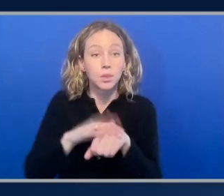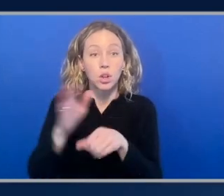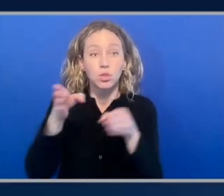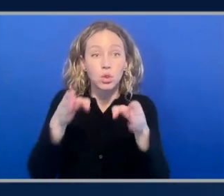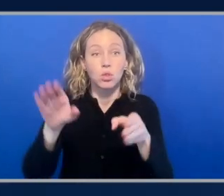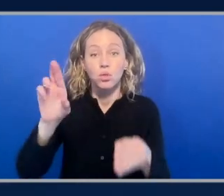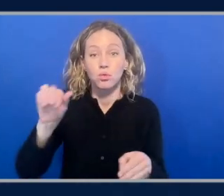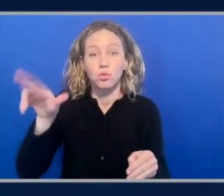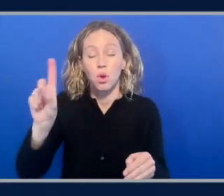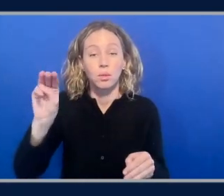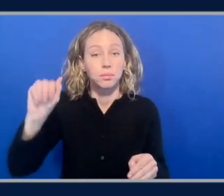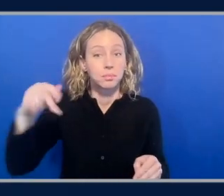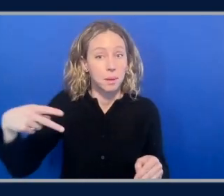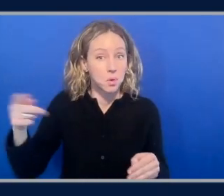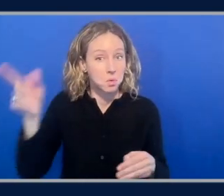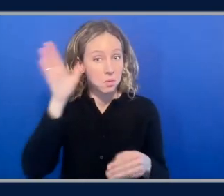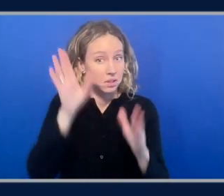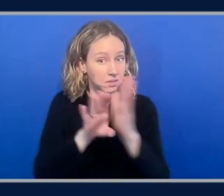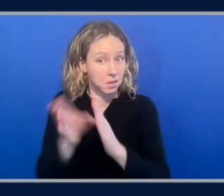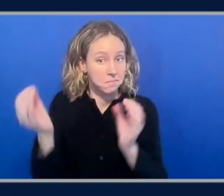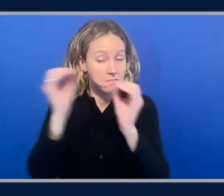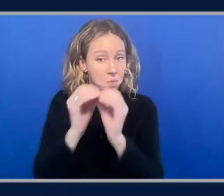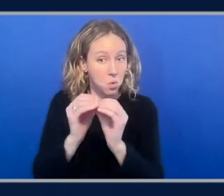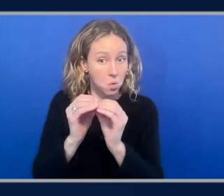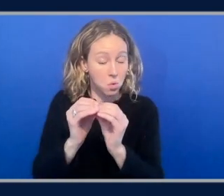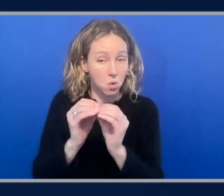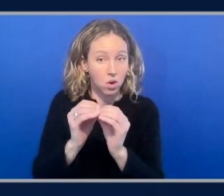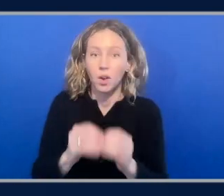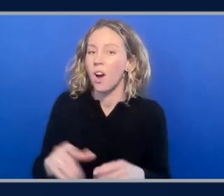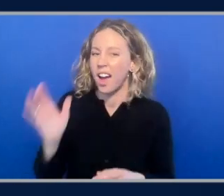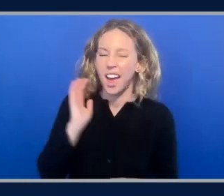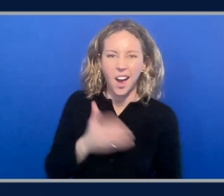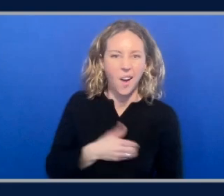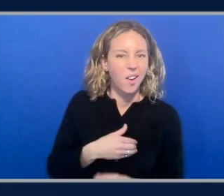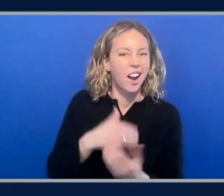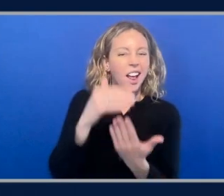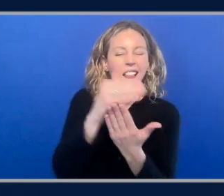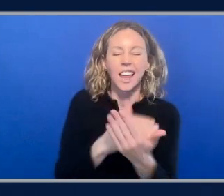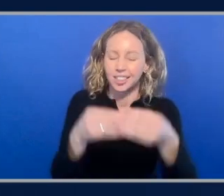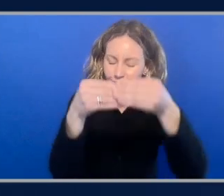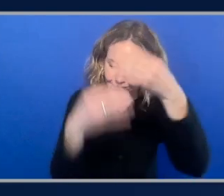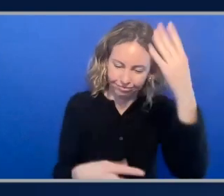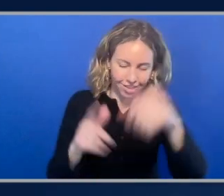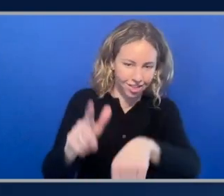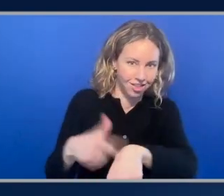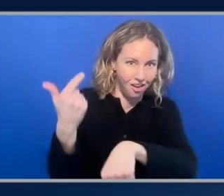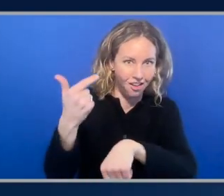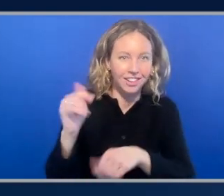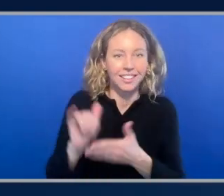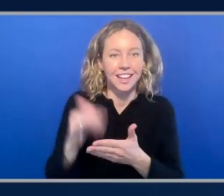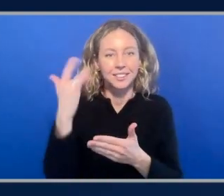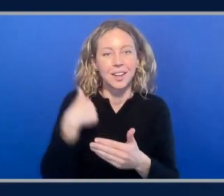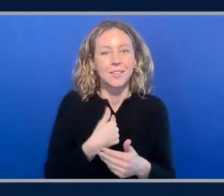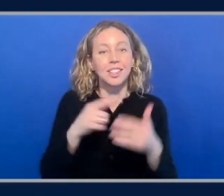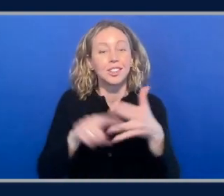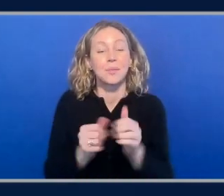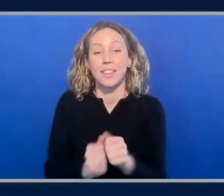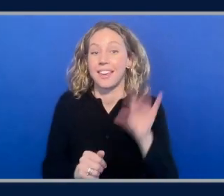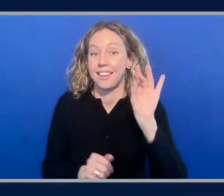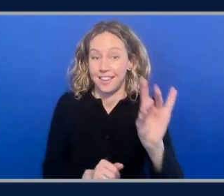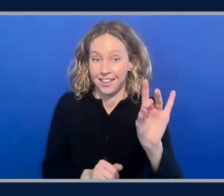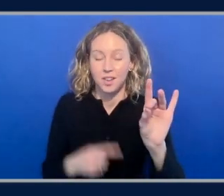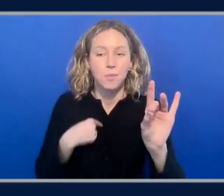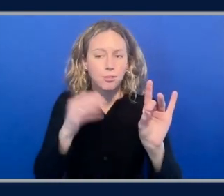with more zero-ETL? The list is long. Oh. The list is very long, but that's why we started. We started with the 8, and we listened